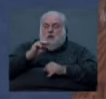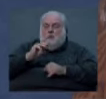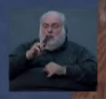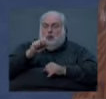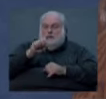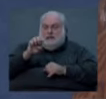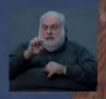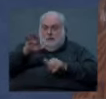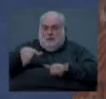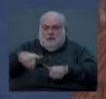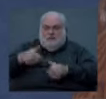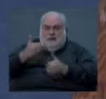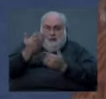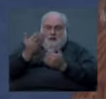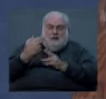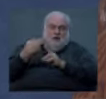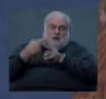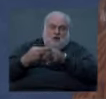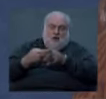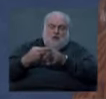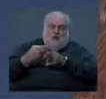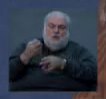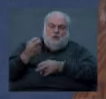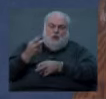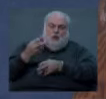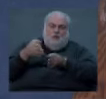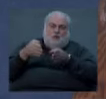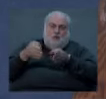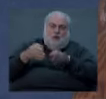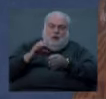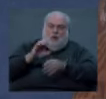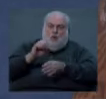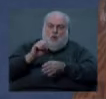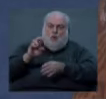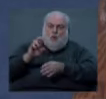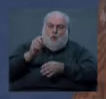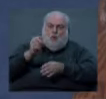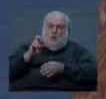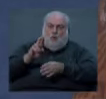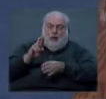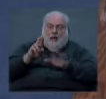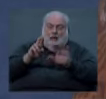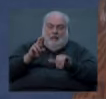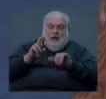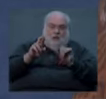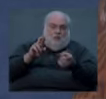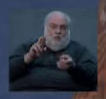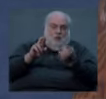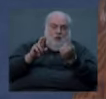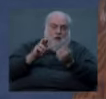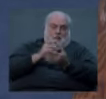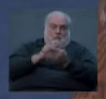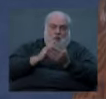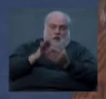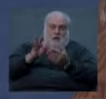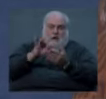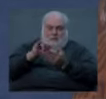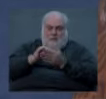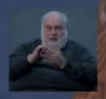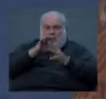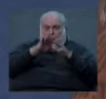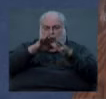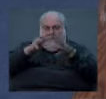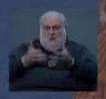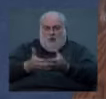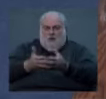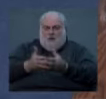in that package that's called the 12th Street Corridor Plan, which this was one of the aspects, you know, of the of them. I think there